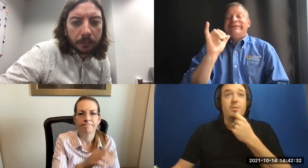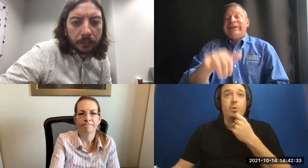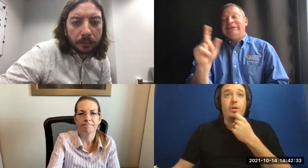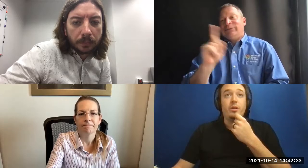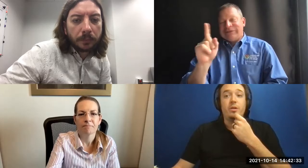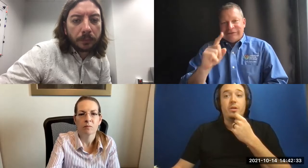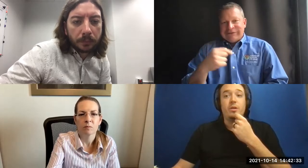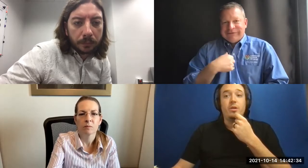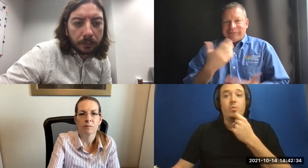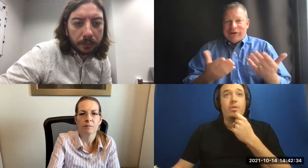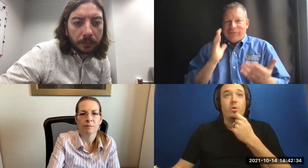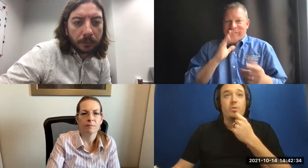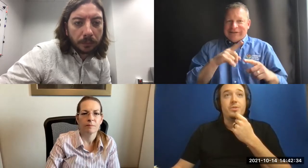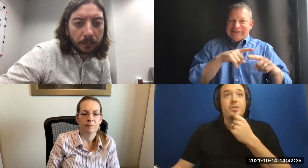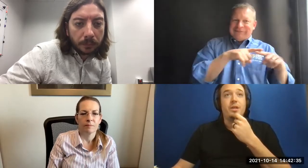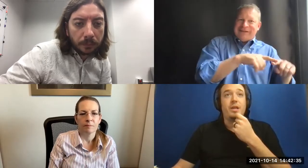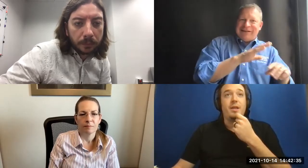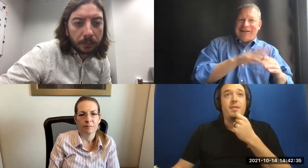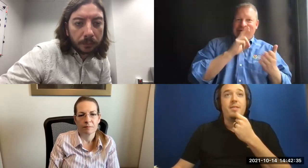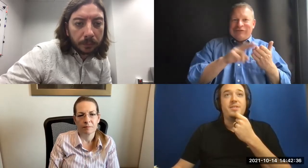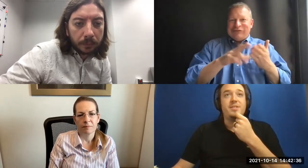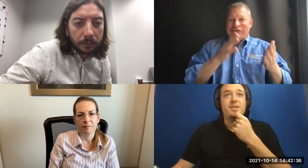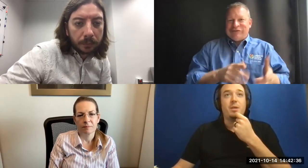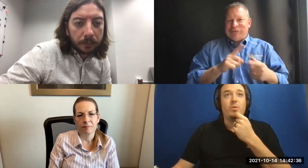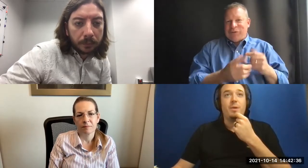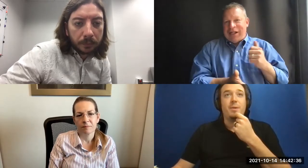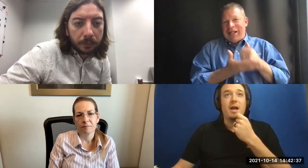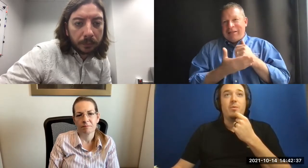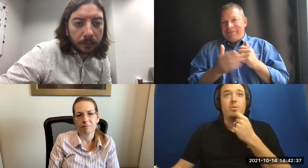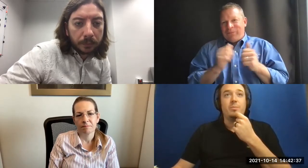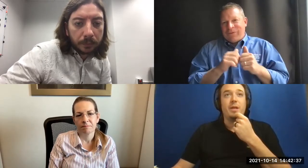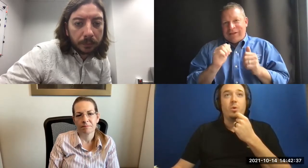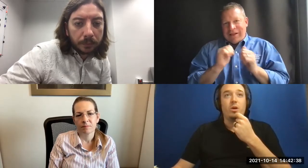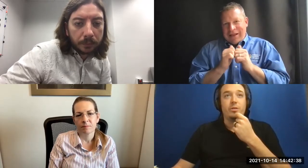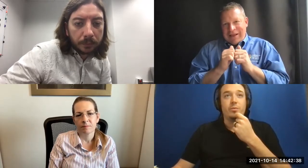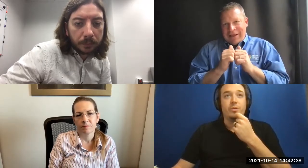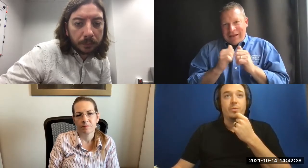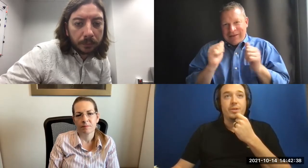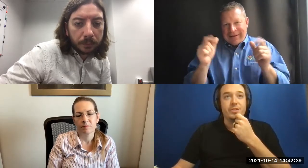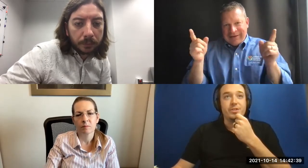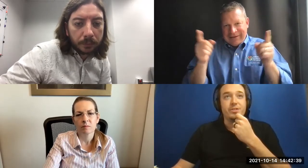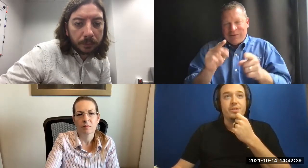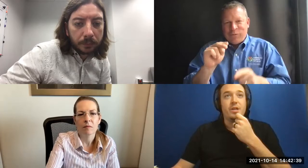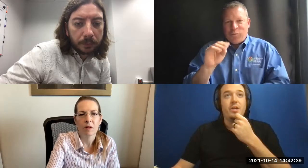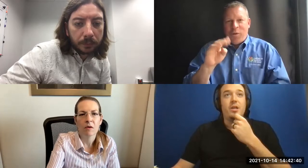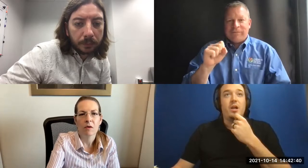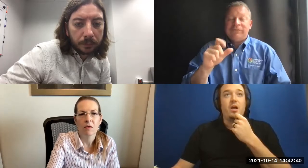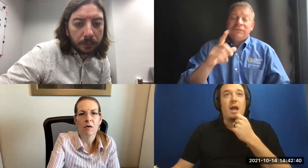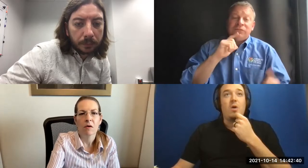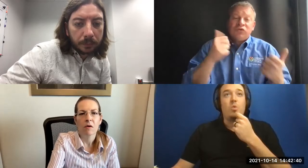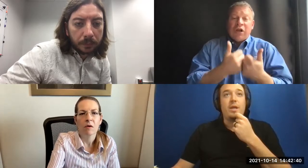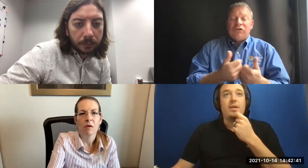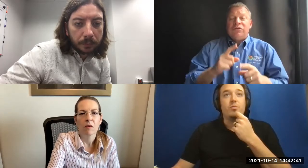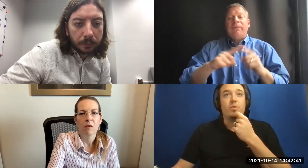And that's a good point with the norms. And this is something where maybe I will depend more on the researchers